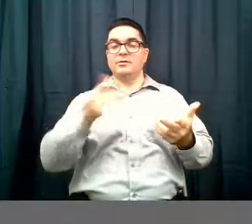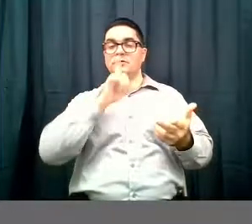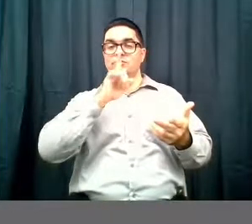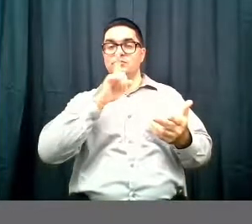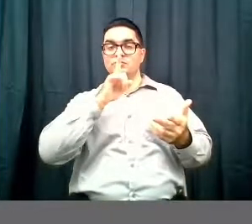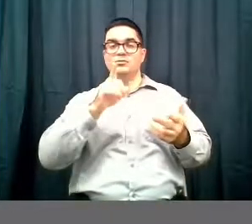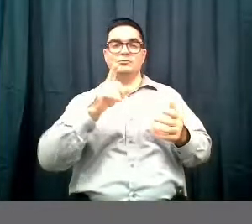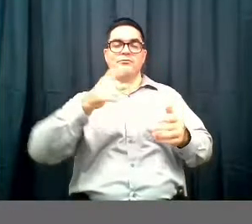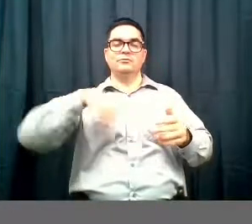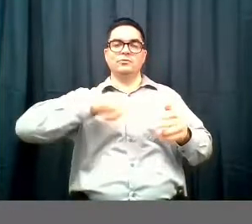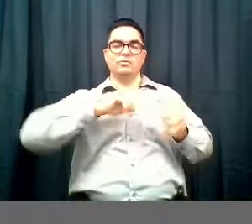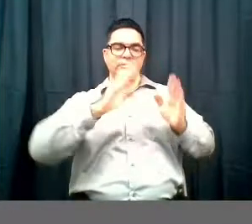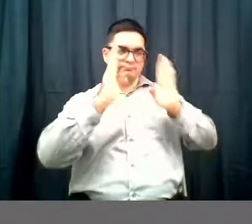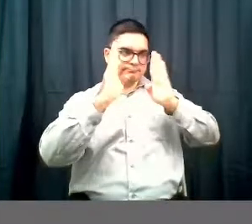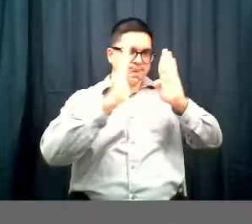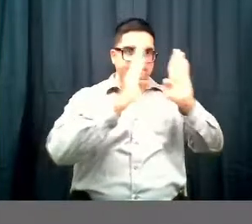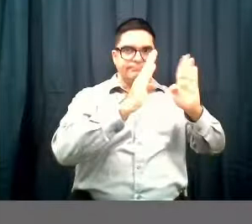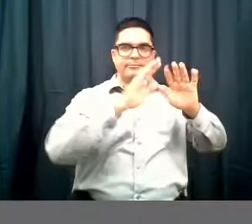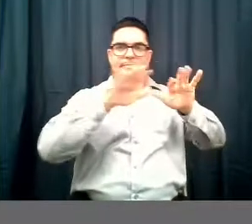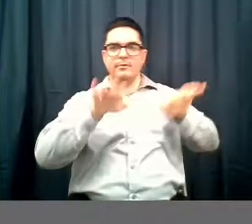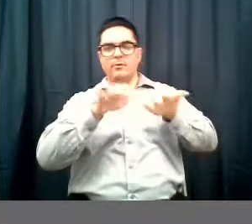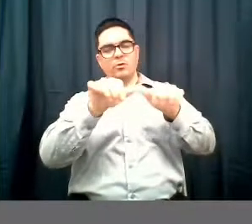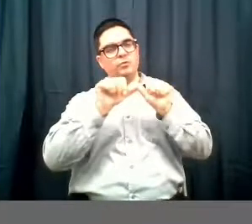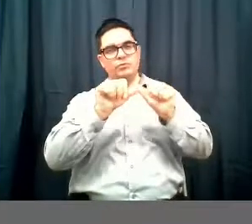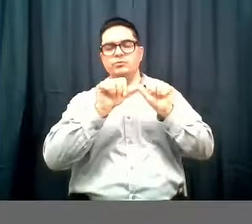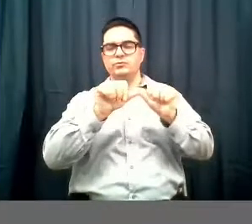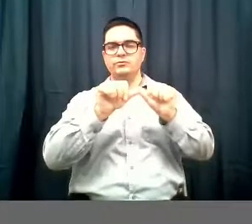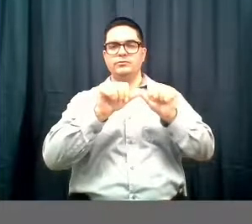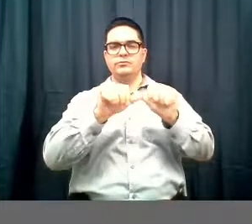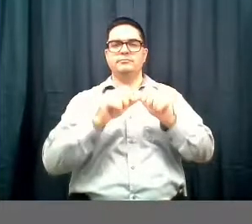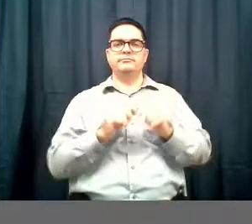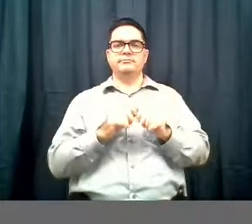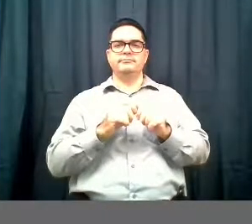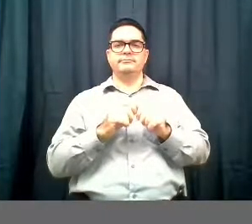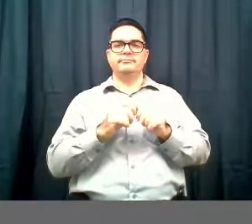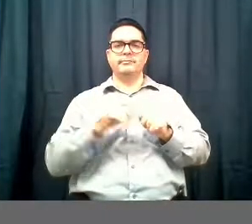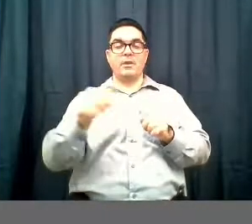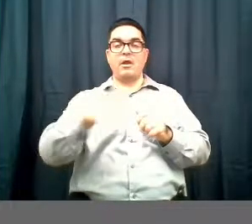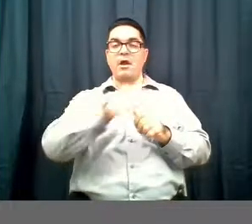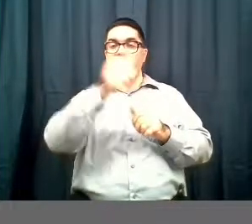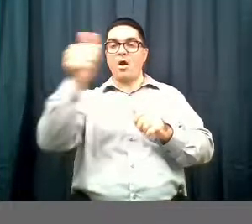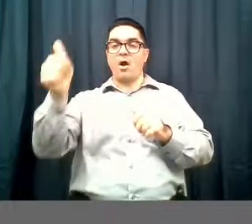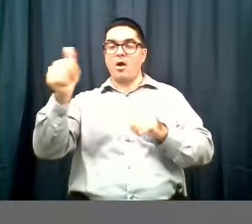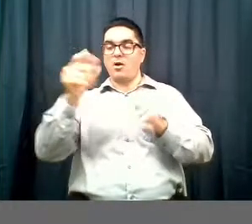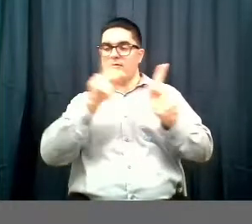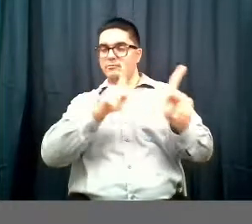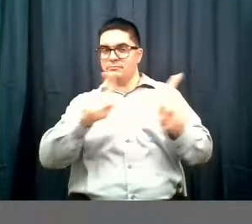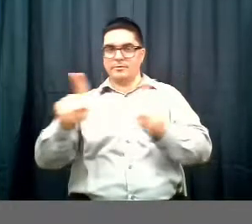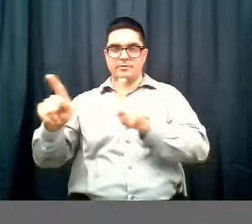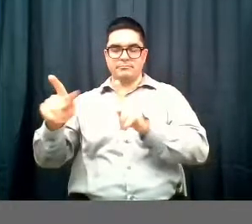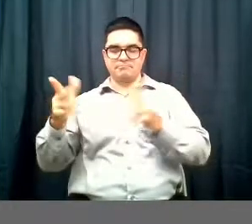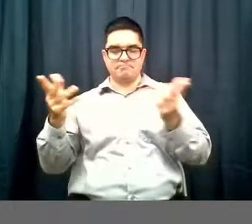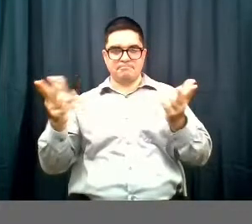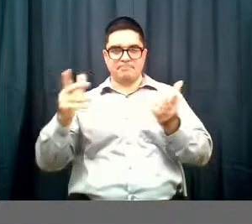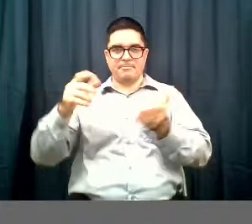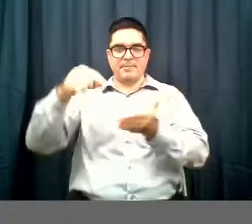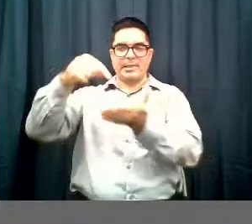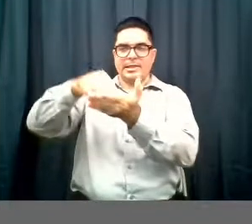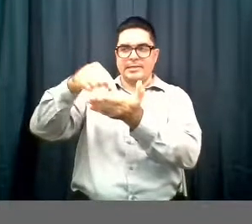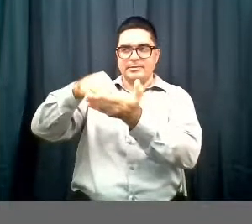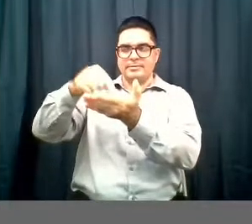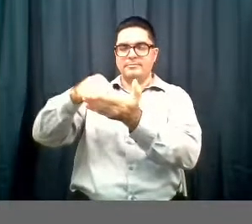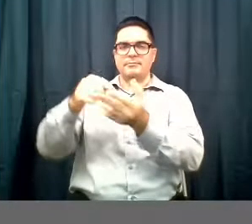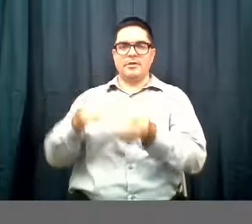considerable progress has been made in the proposed RSAs and plans of adjustments for other pending debt restructurings. When looking at the 2 pending restructurings